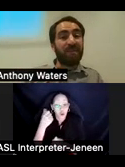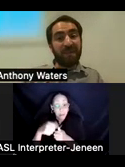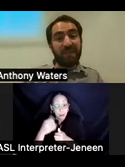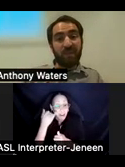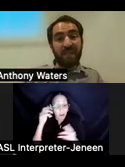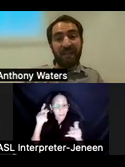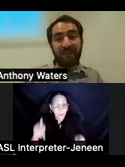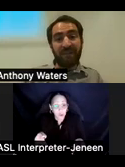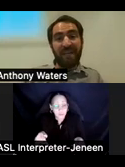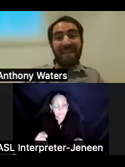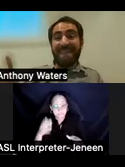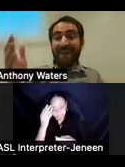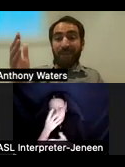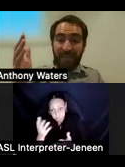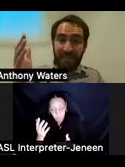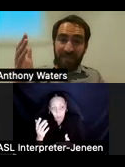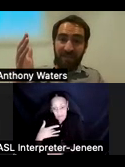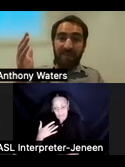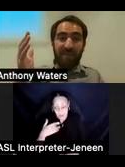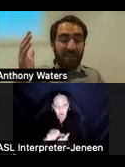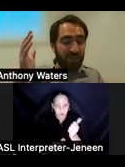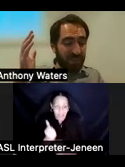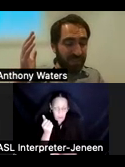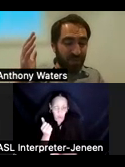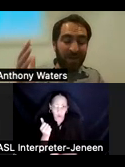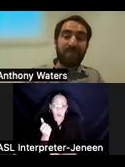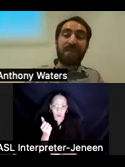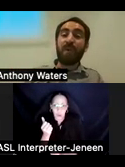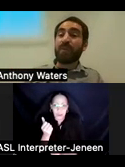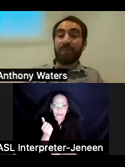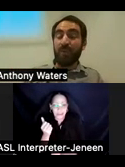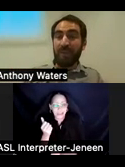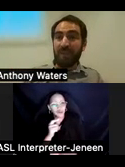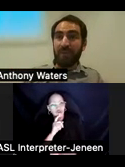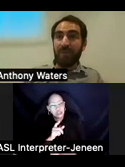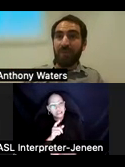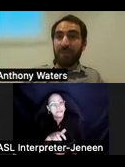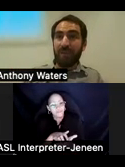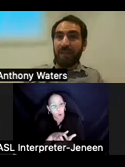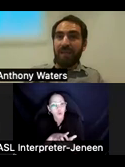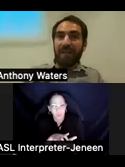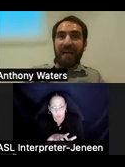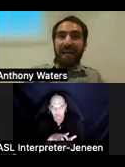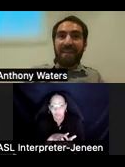that they're feeling suicidal, they are being just incredibly vulnerable with you.